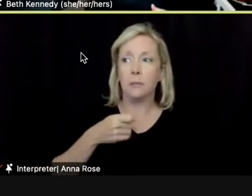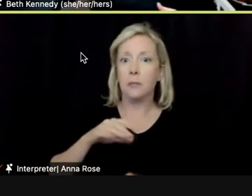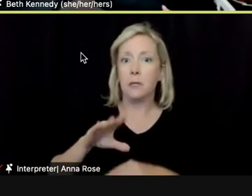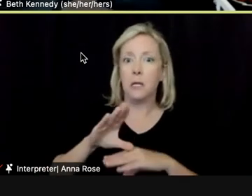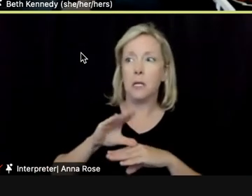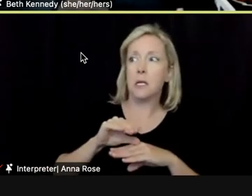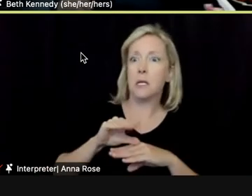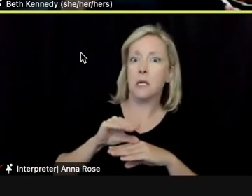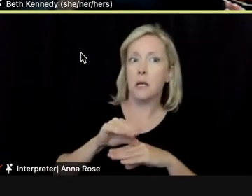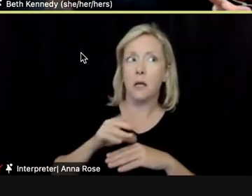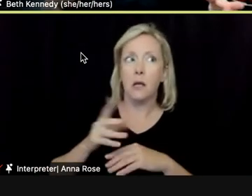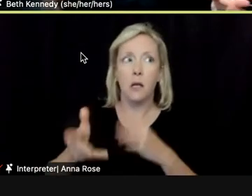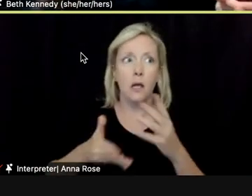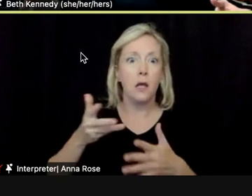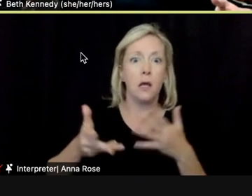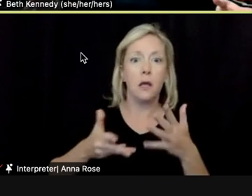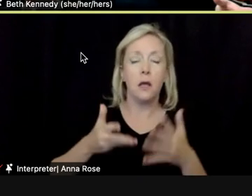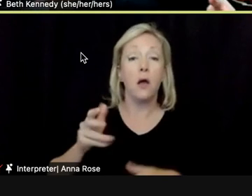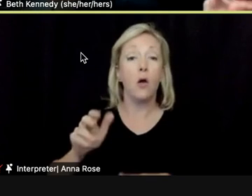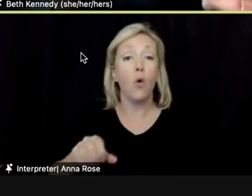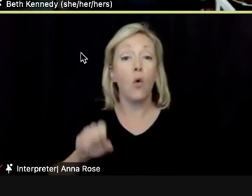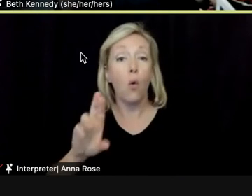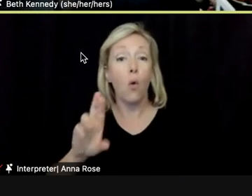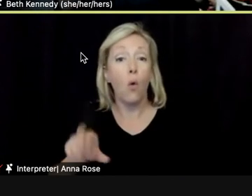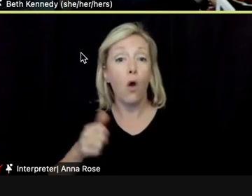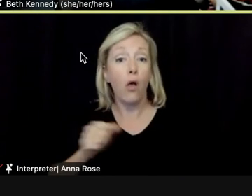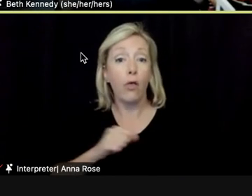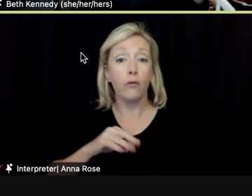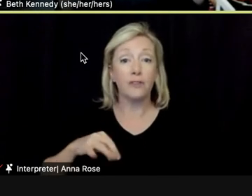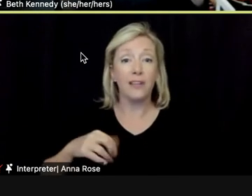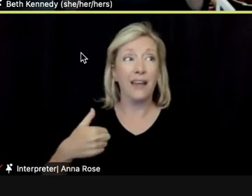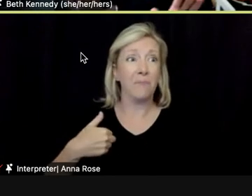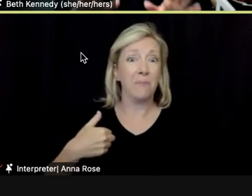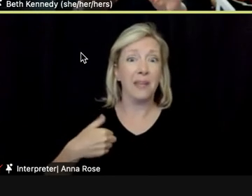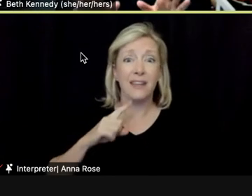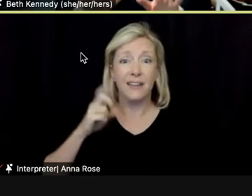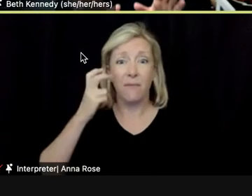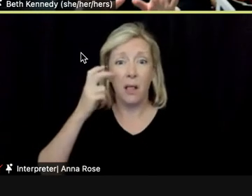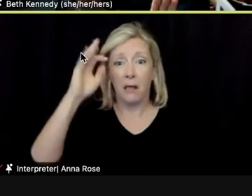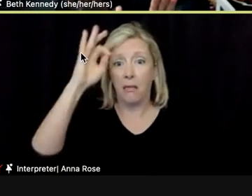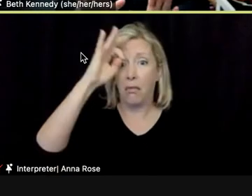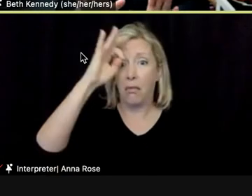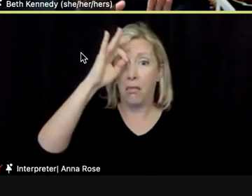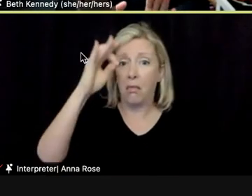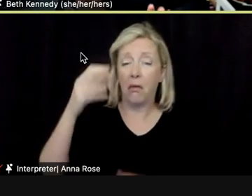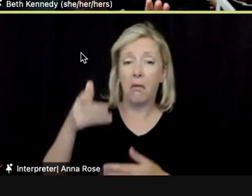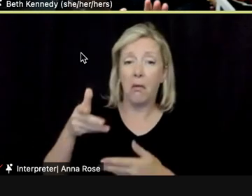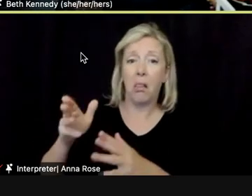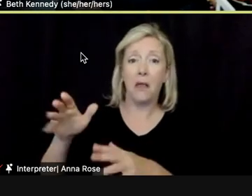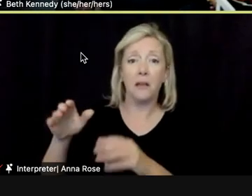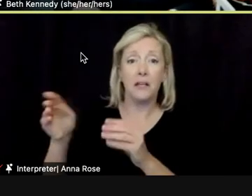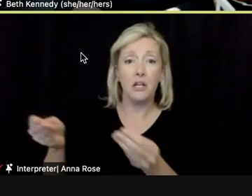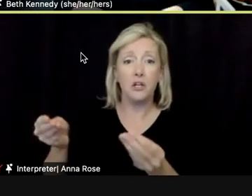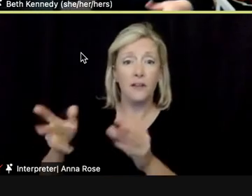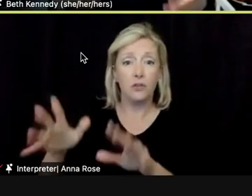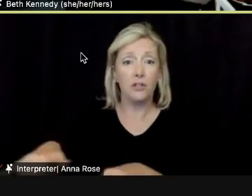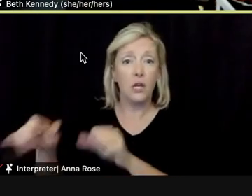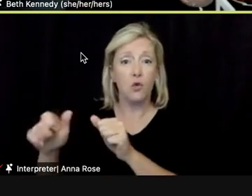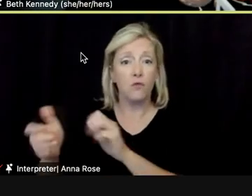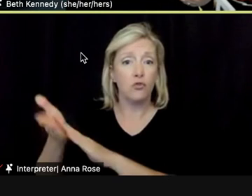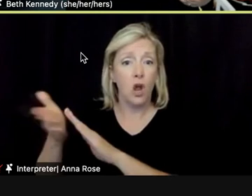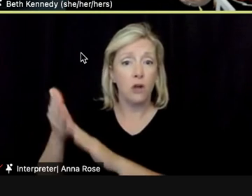little intimidated, or maybe some of the other staff are like, well, I don't really know deafblind, so I'm gonna let the intervener do that.